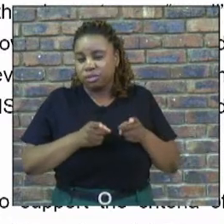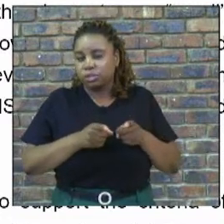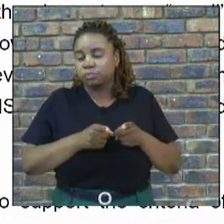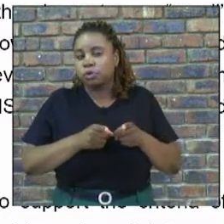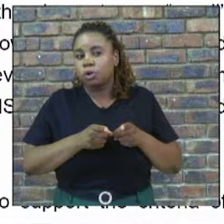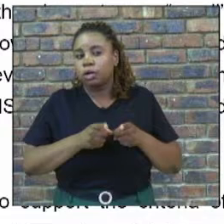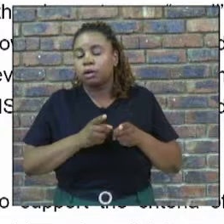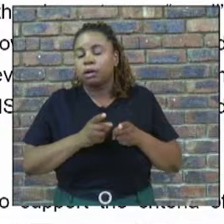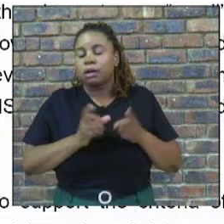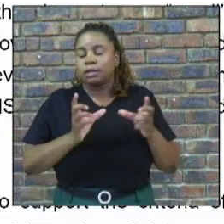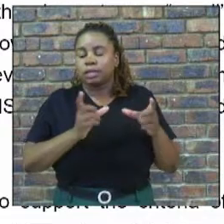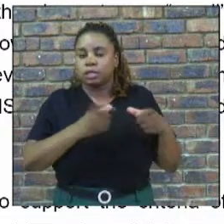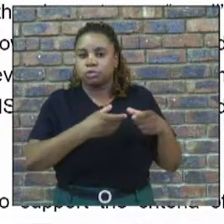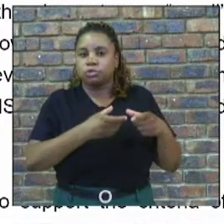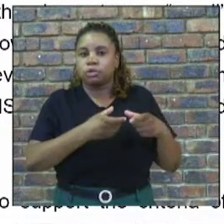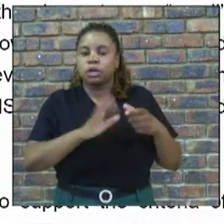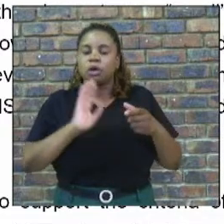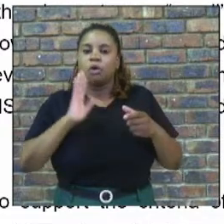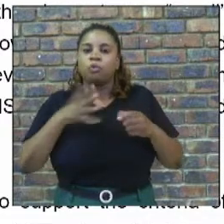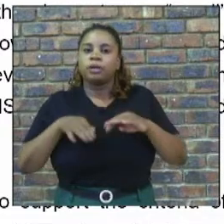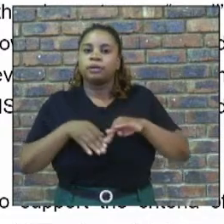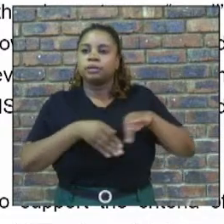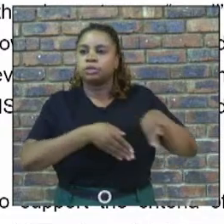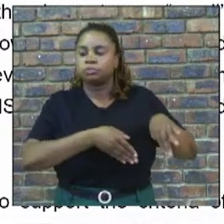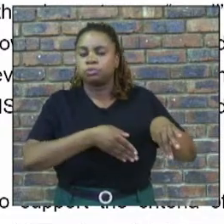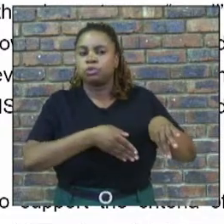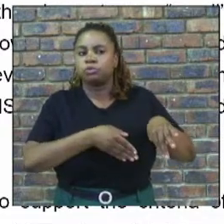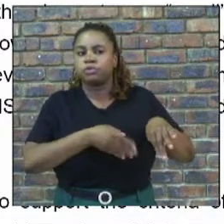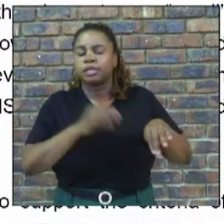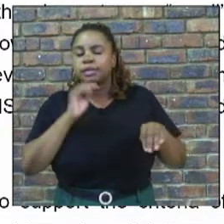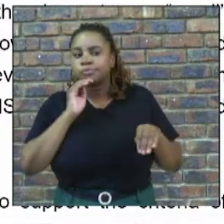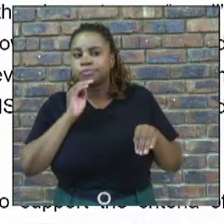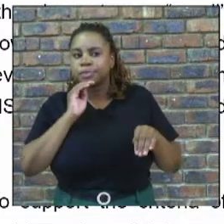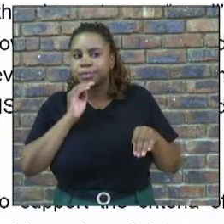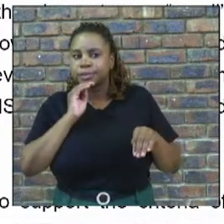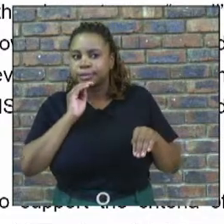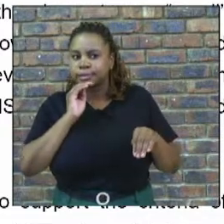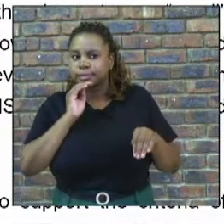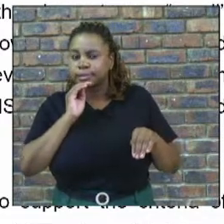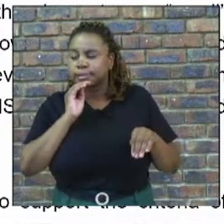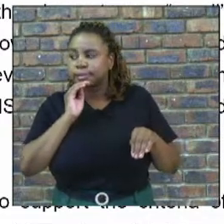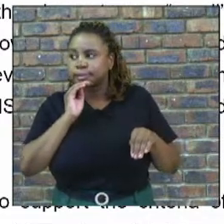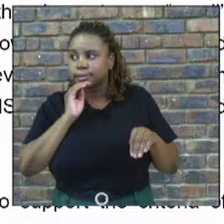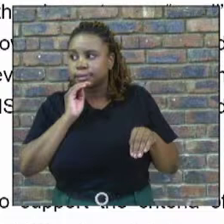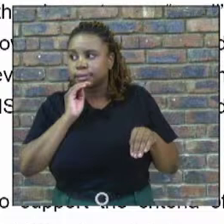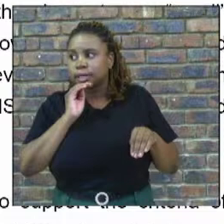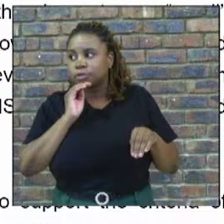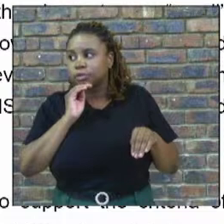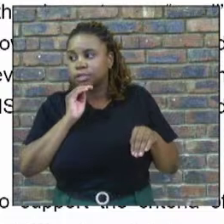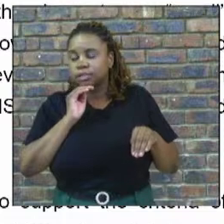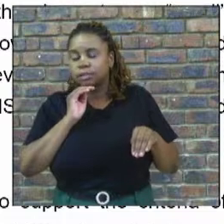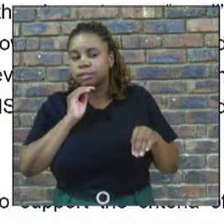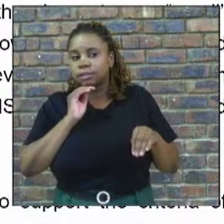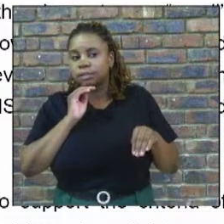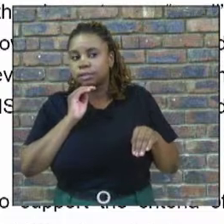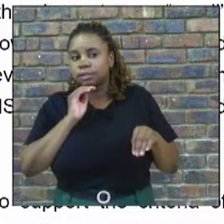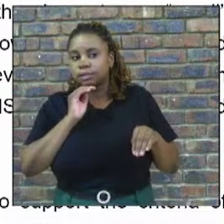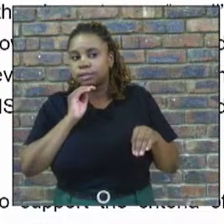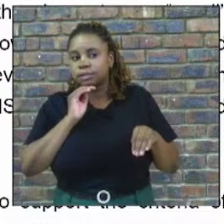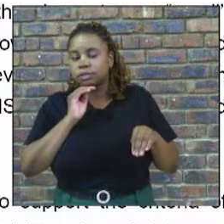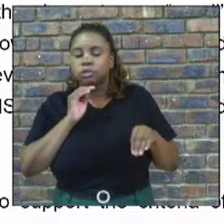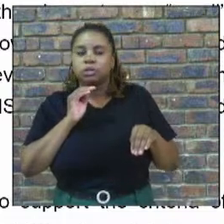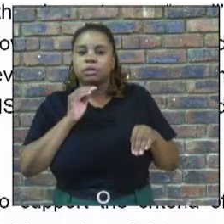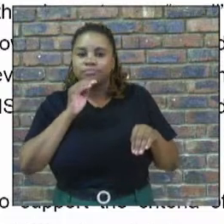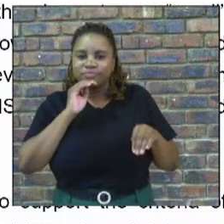to be useful. Meaning that we are not, in the definition, we are no longer going to have small and very small, because